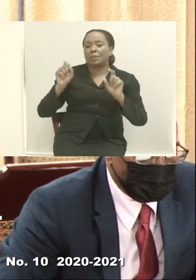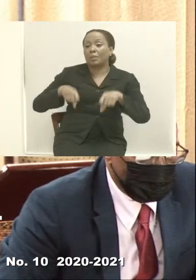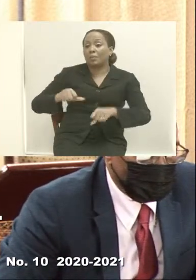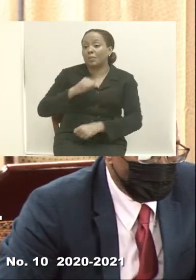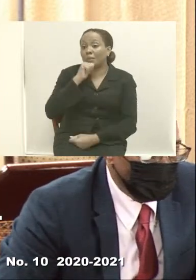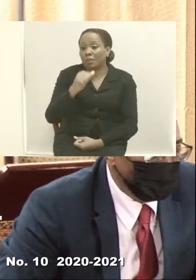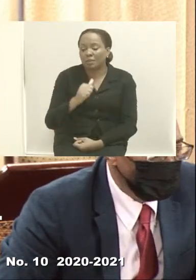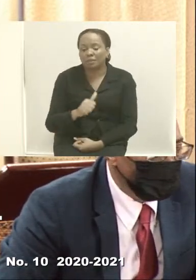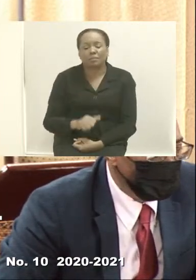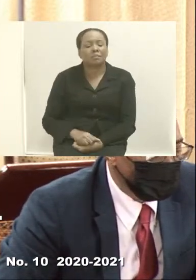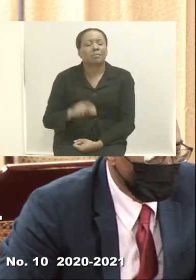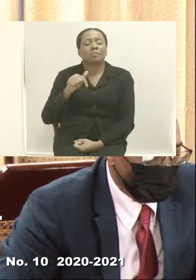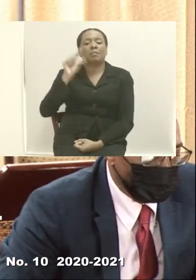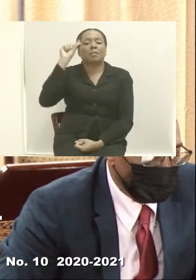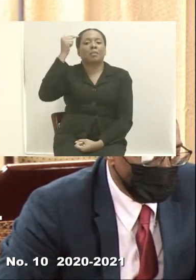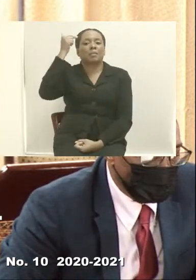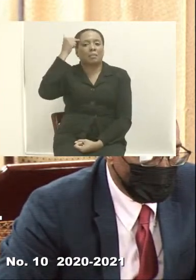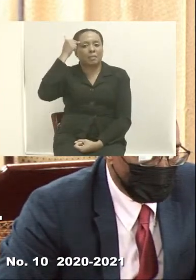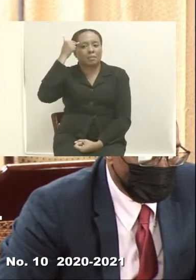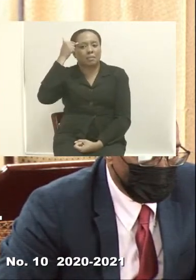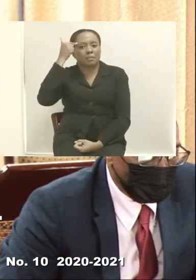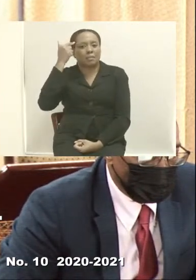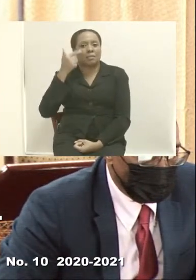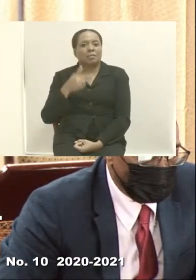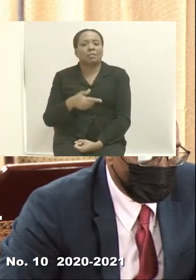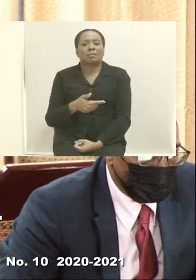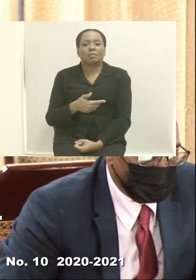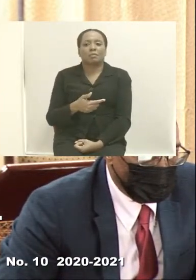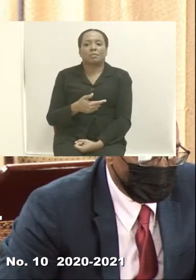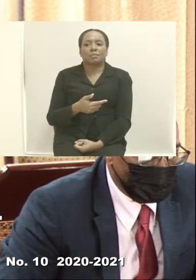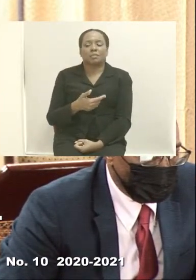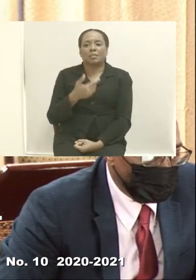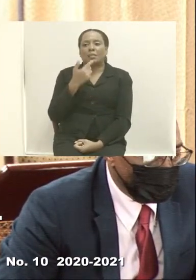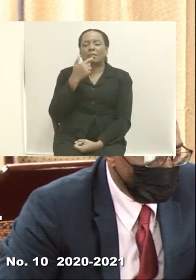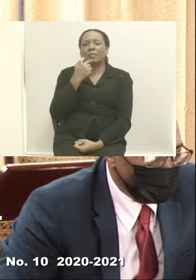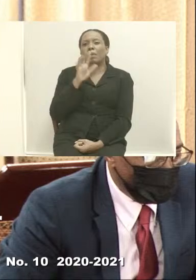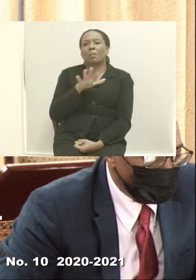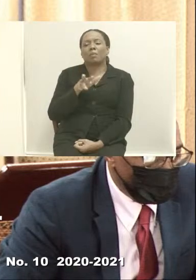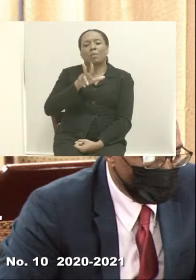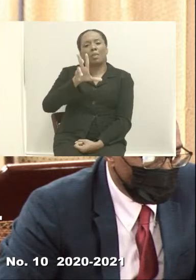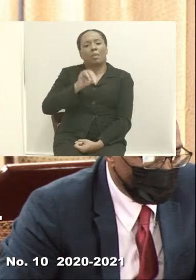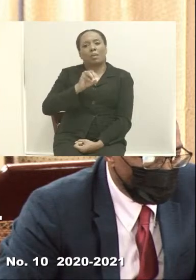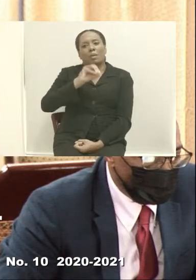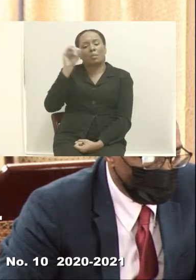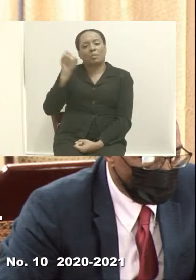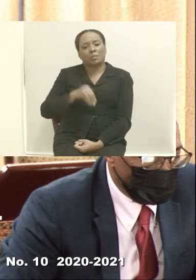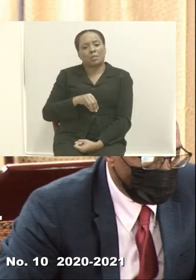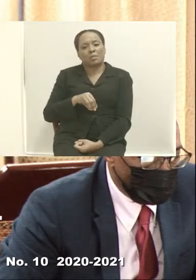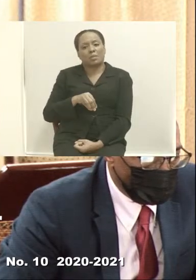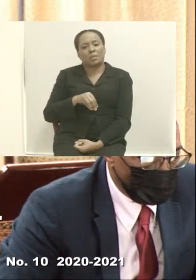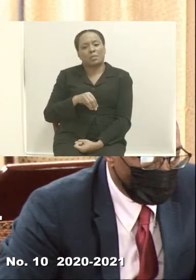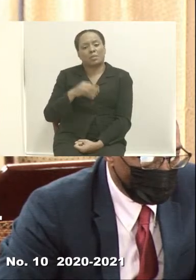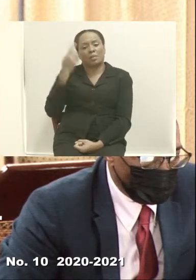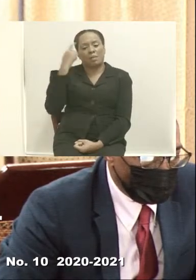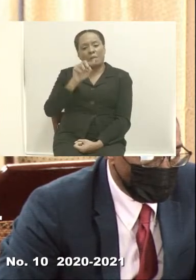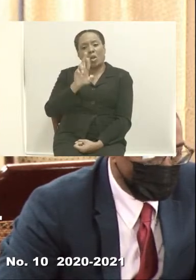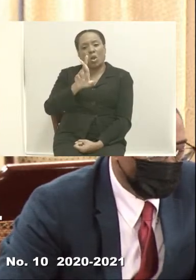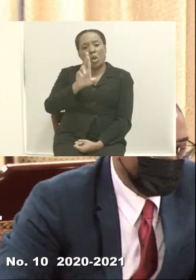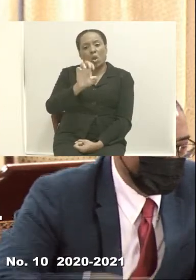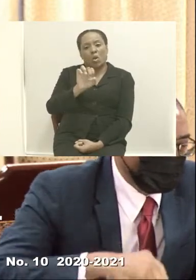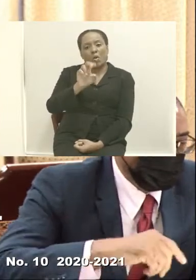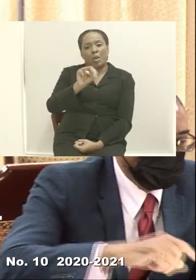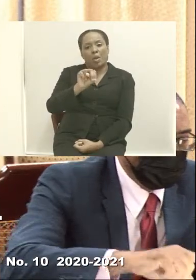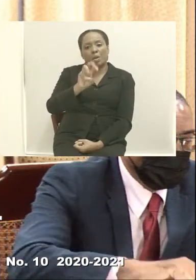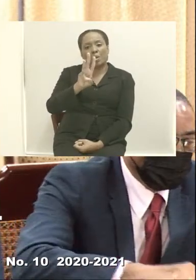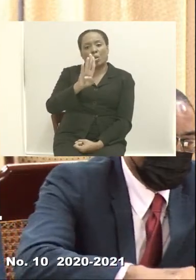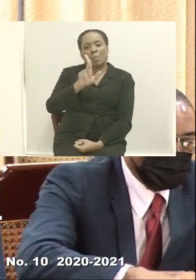policy, as far as I understand it, has indicated that 30% slice of that renewable energy cake would be reserved for Barbados. And